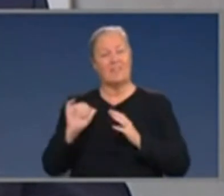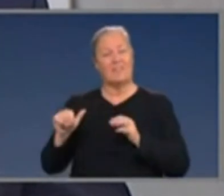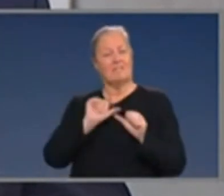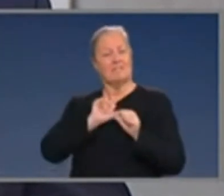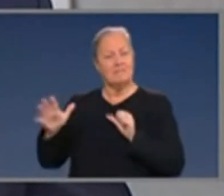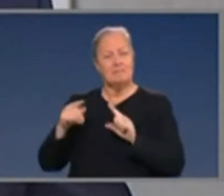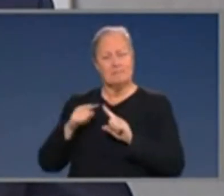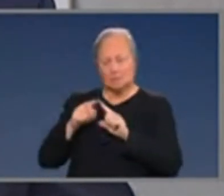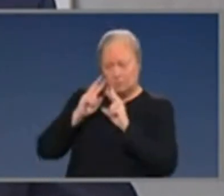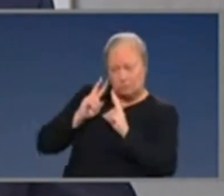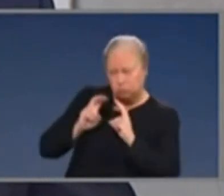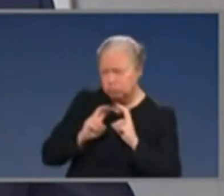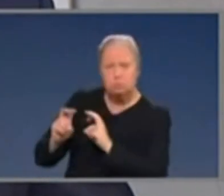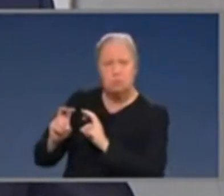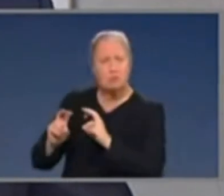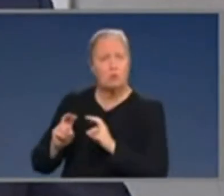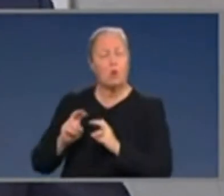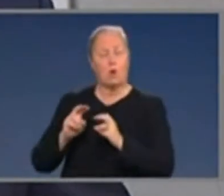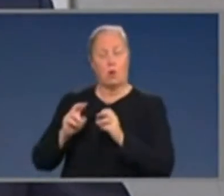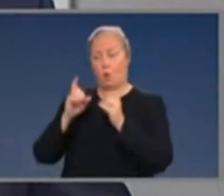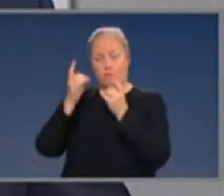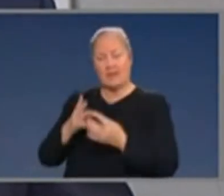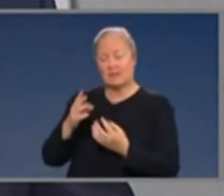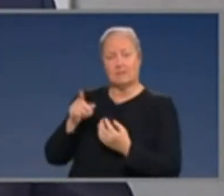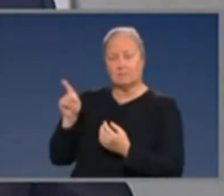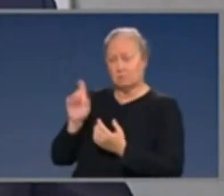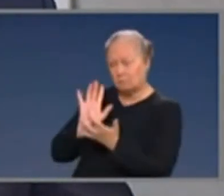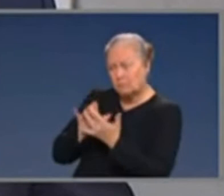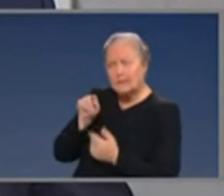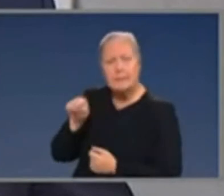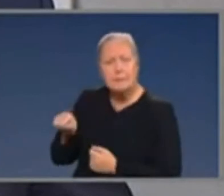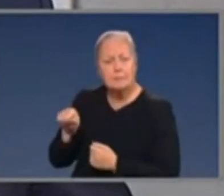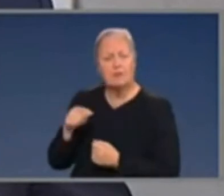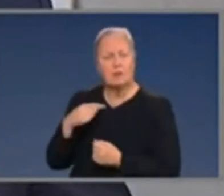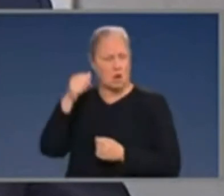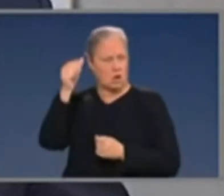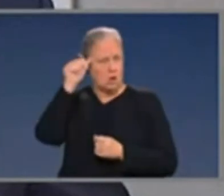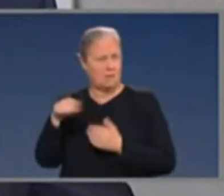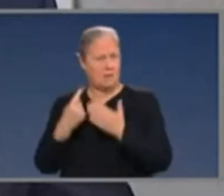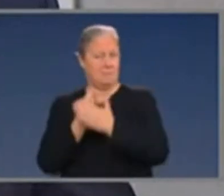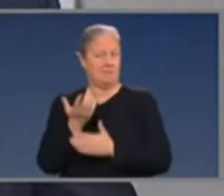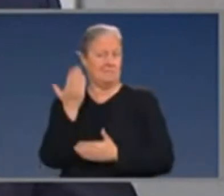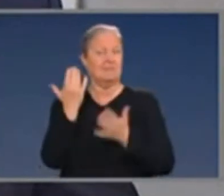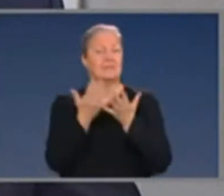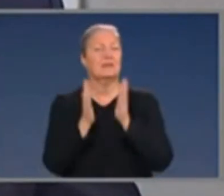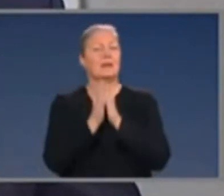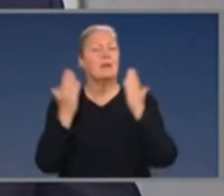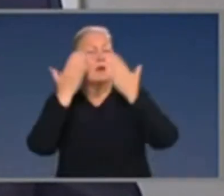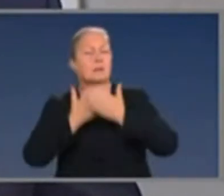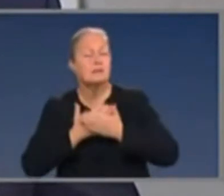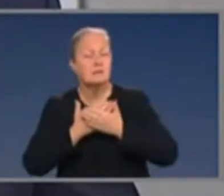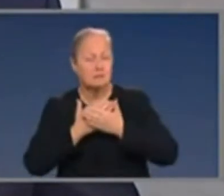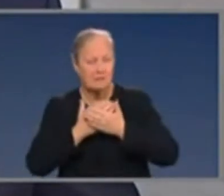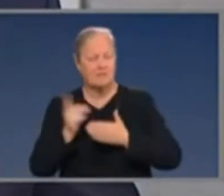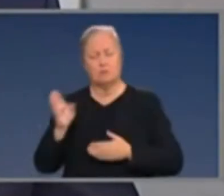effort. And he was contacted very readily. I was informed of that on Sunday evening, and immediately made